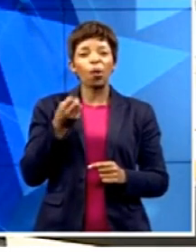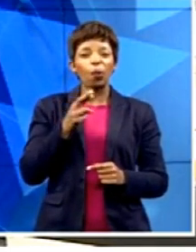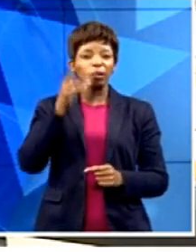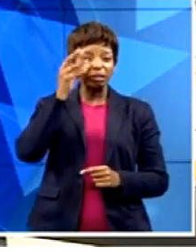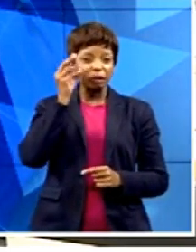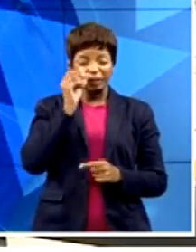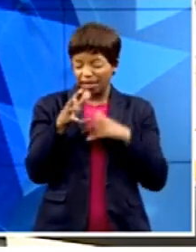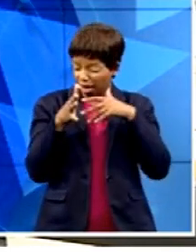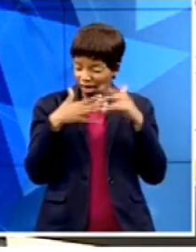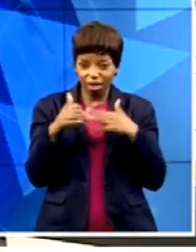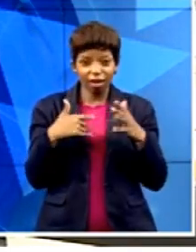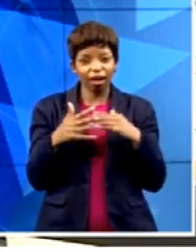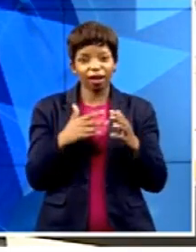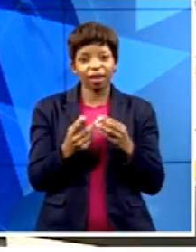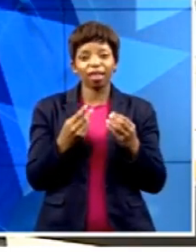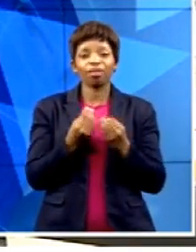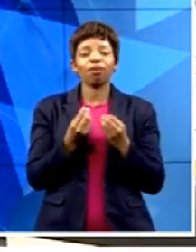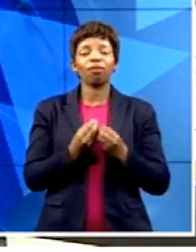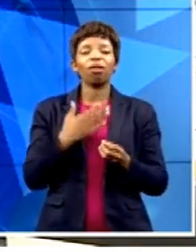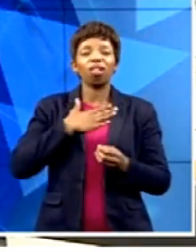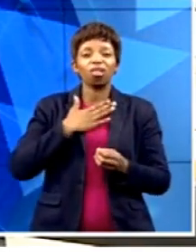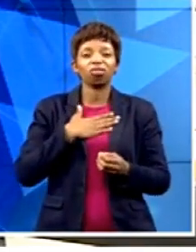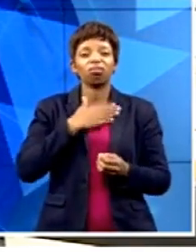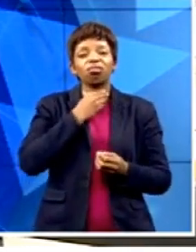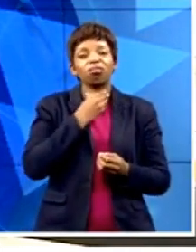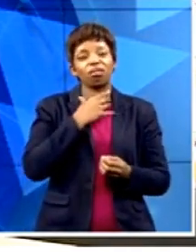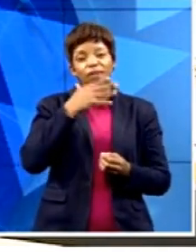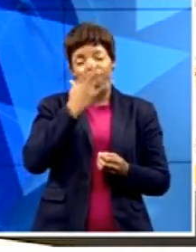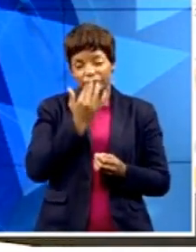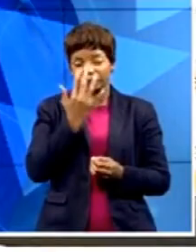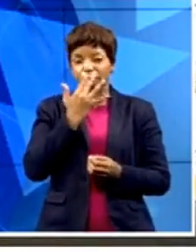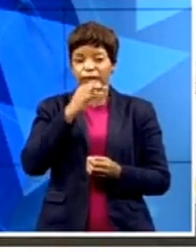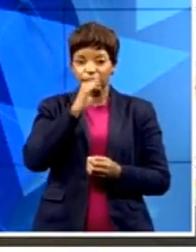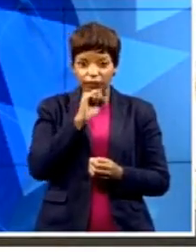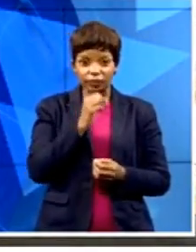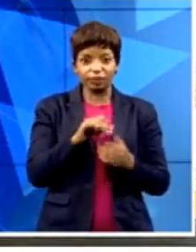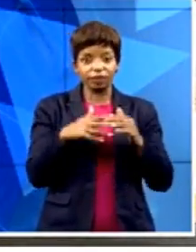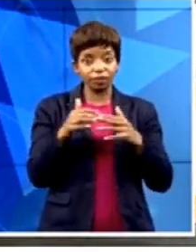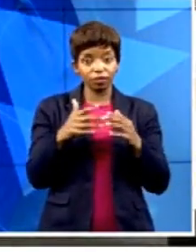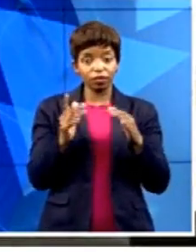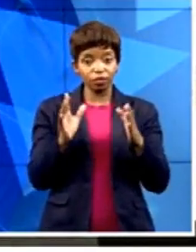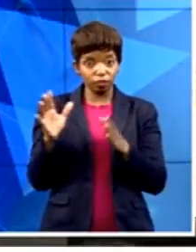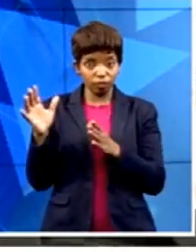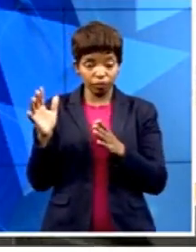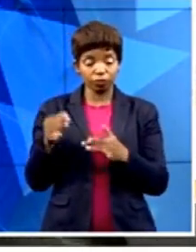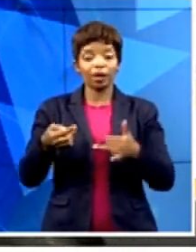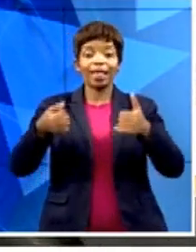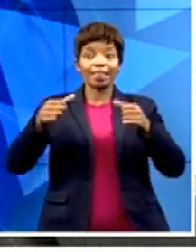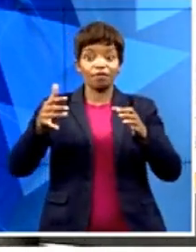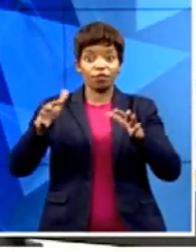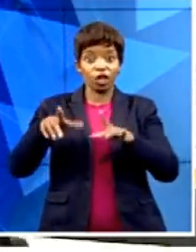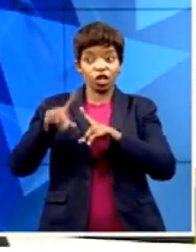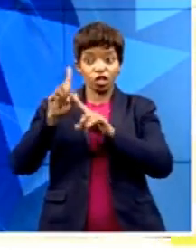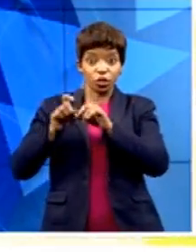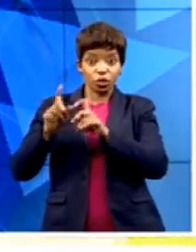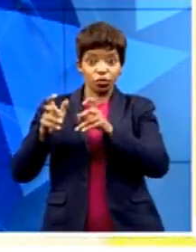show that you have a COVID-19. And then you're brought to the mobile van behind me here, where you will then